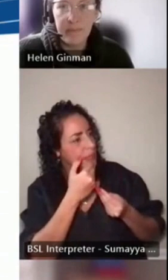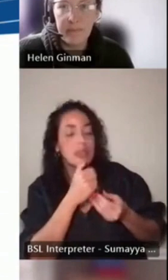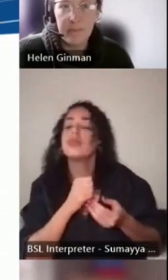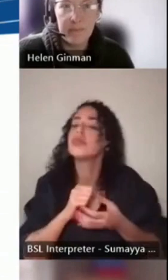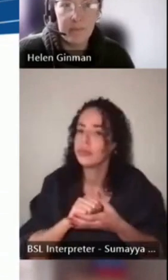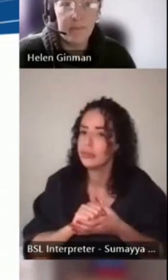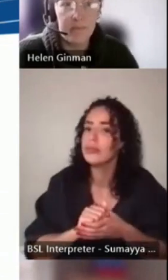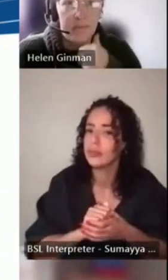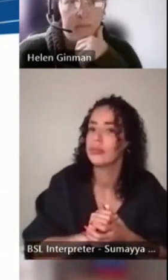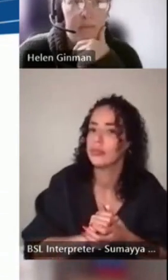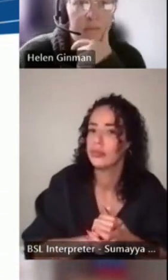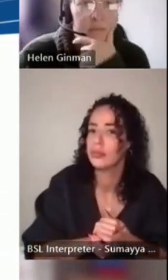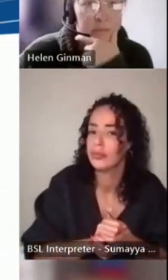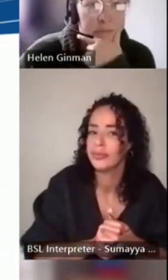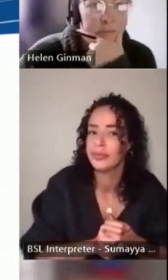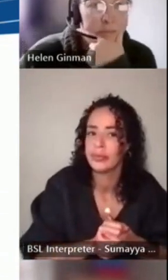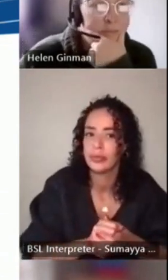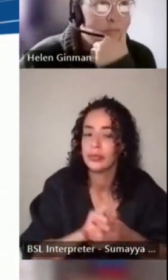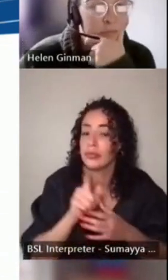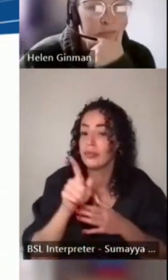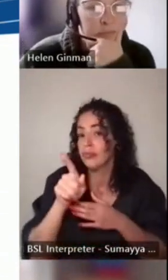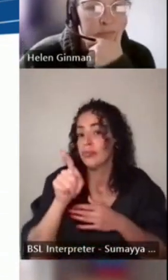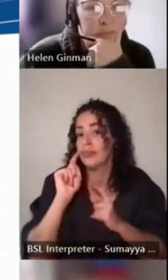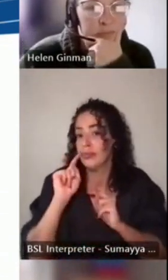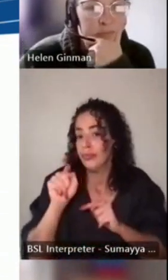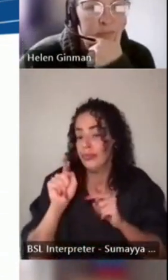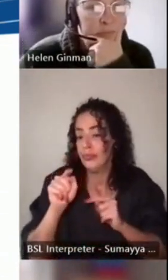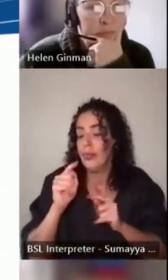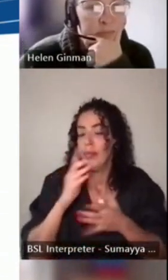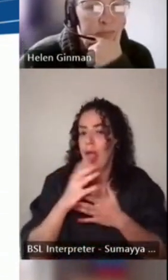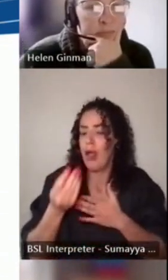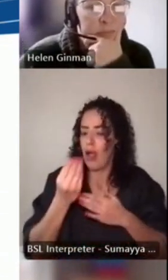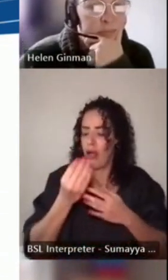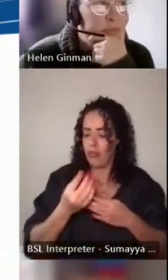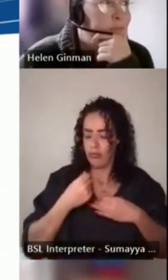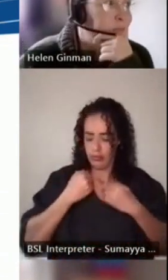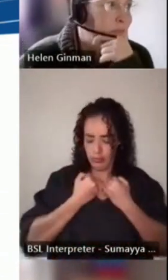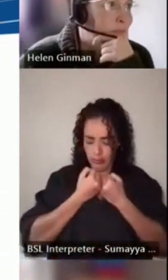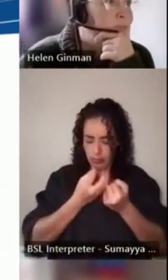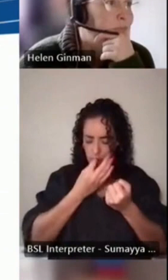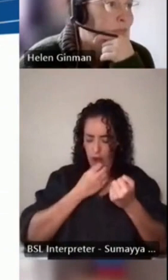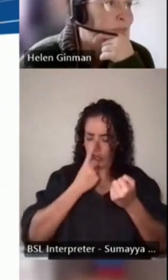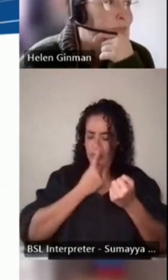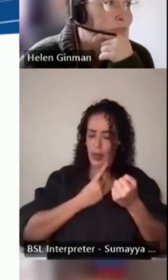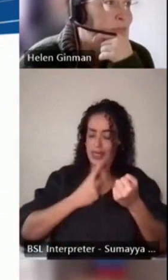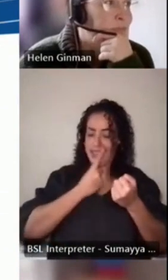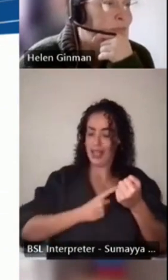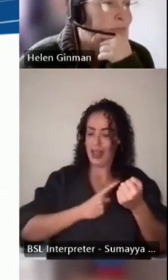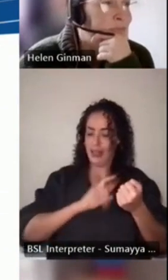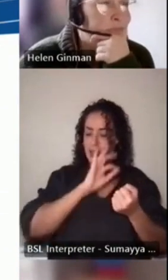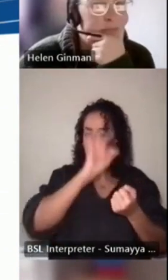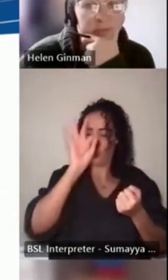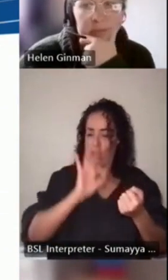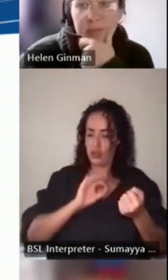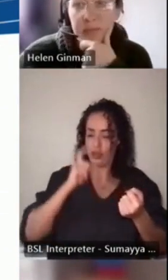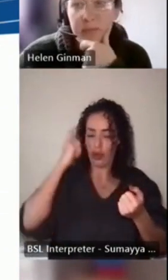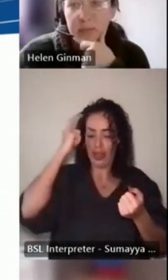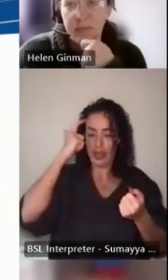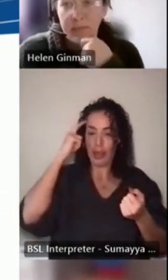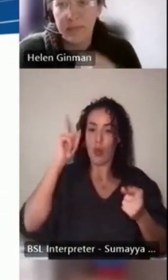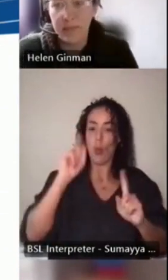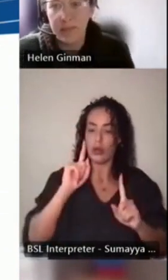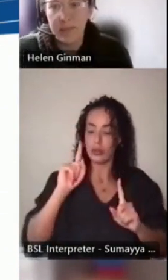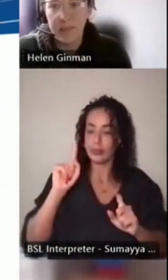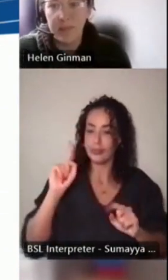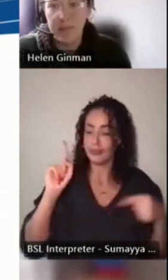Yeah, so that was section in terms of asking yourself the question. So thinking about, is